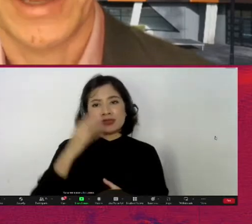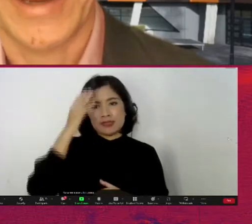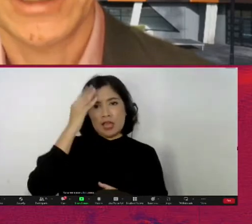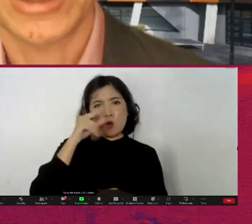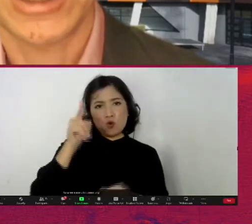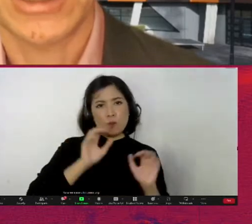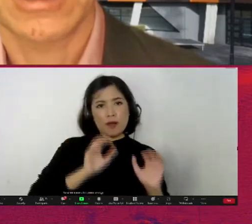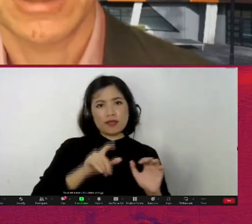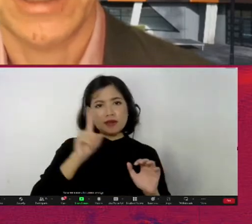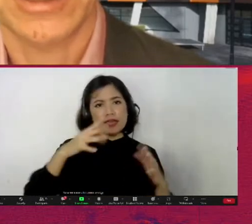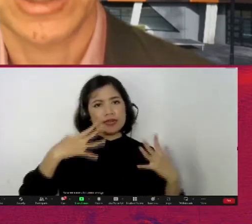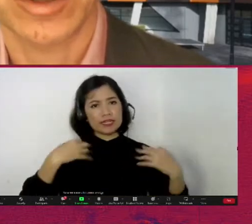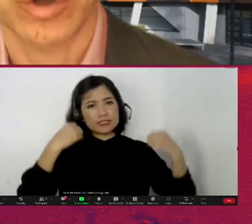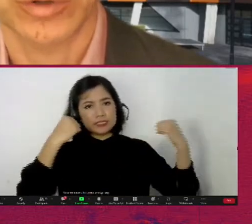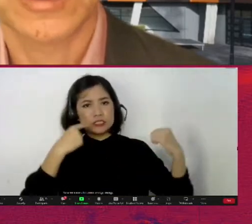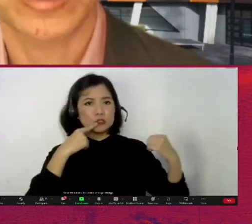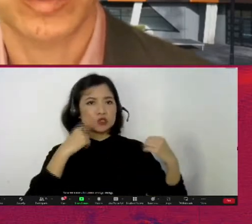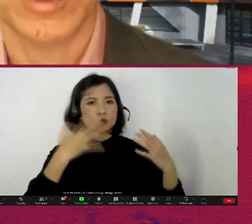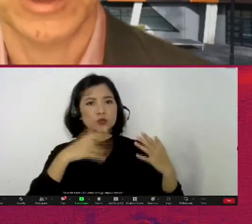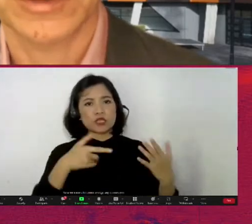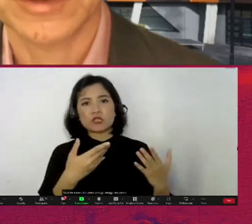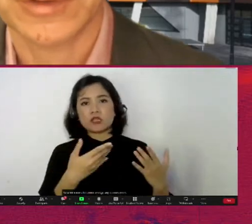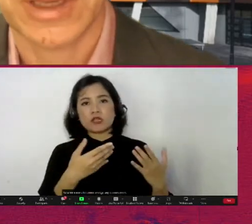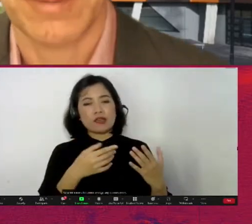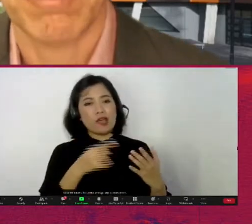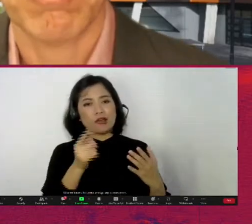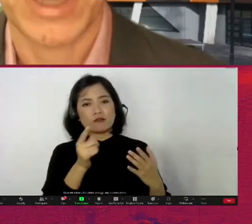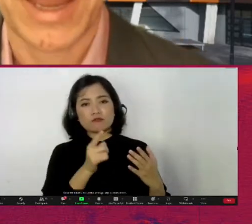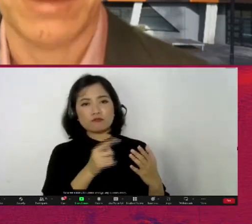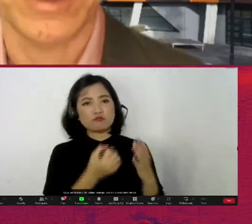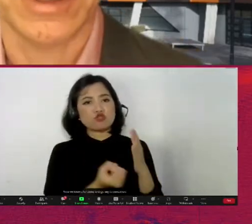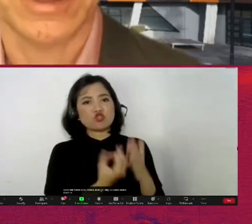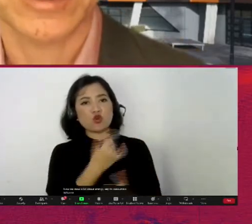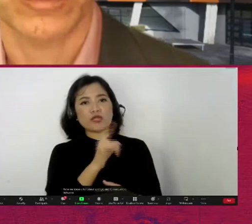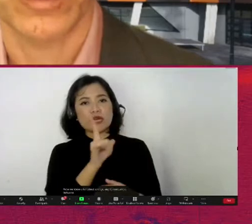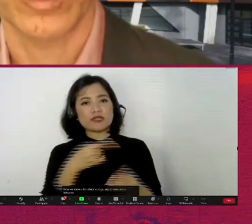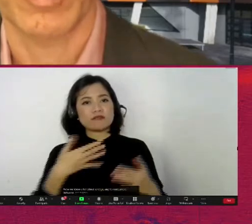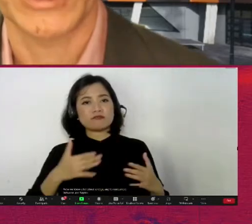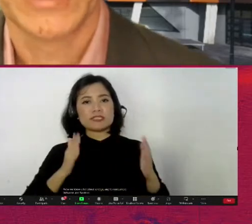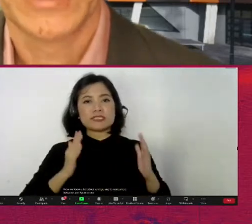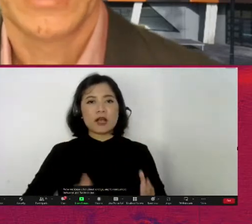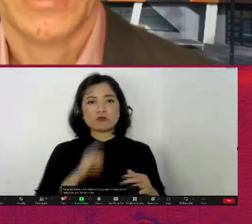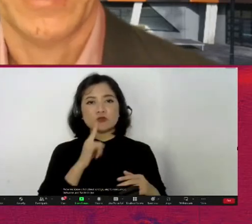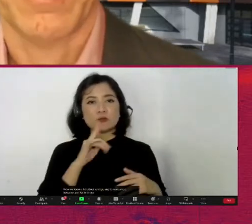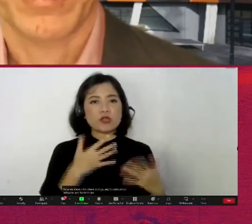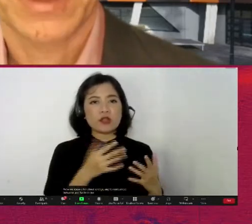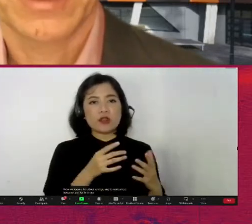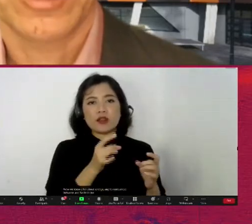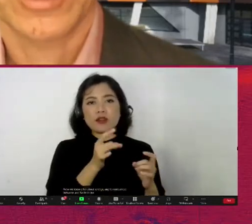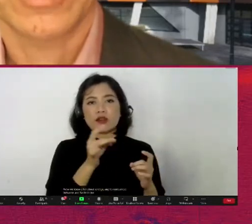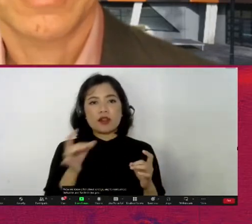about energy consumers, behavior, and so forth, but